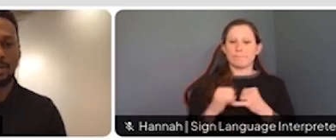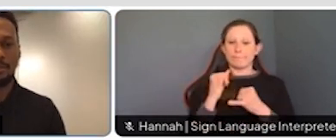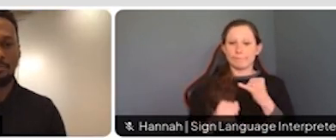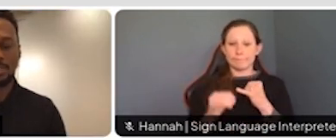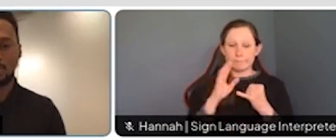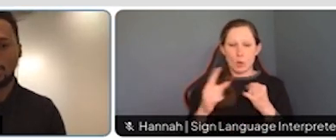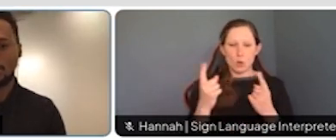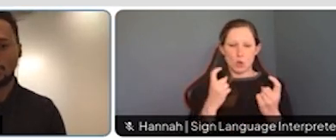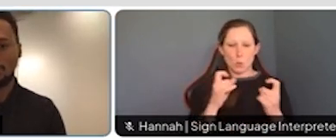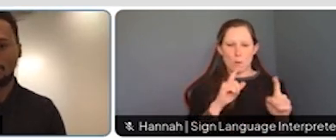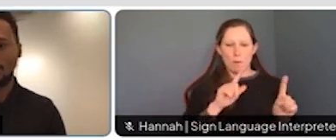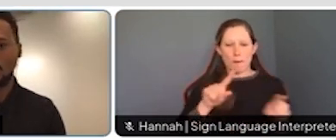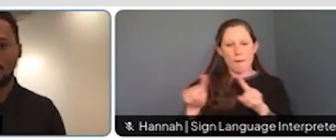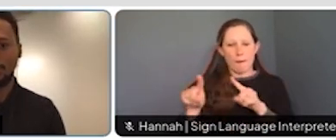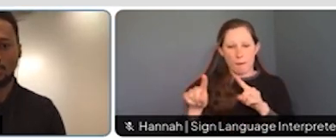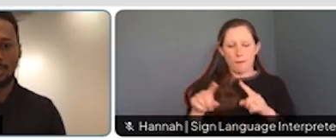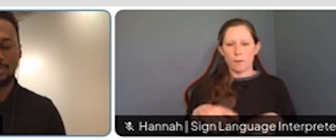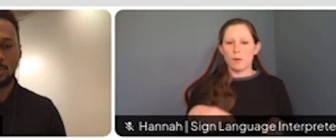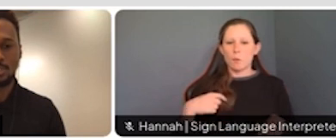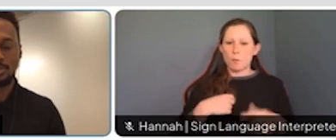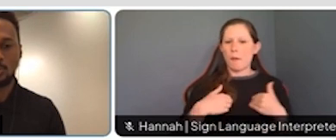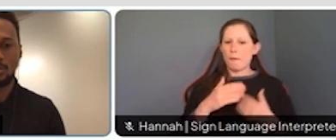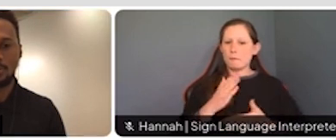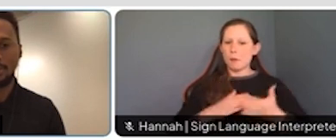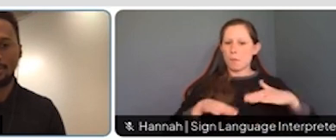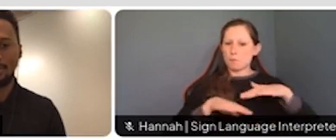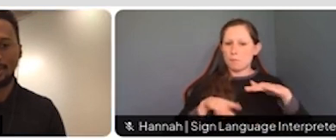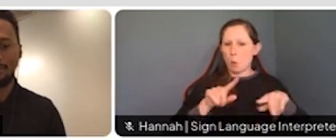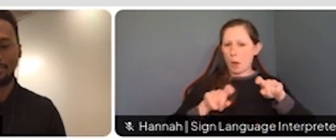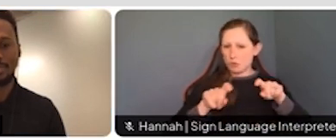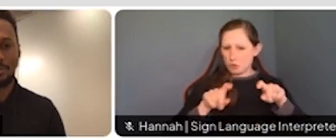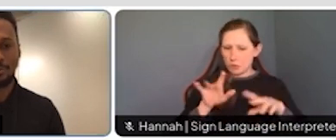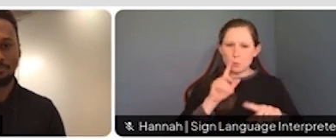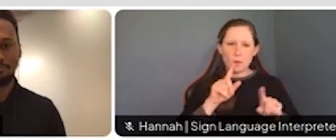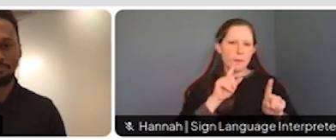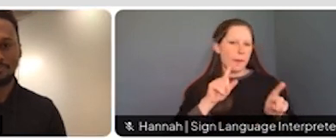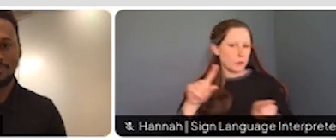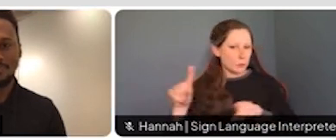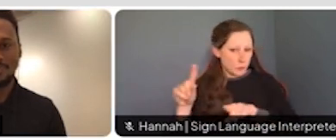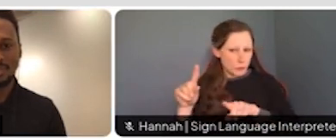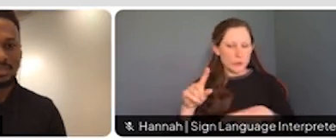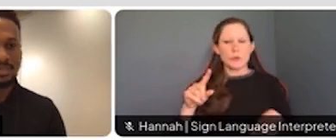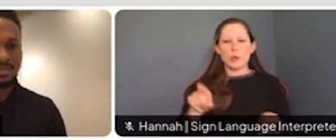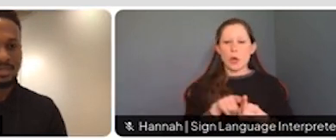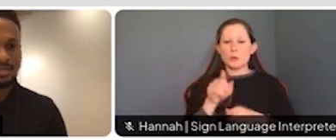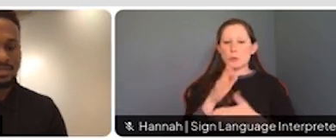Q&A based on questions we've got from you all, as well as questions that will come in after this demo.